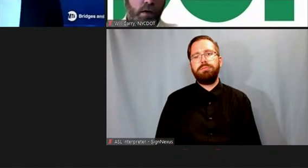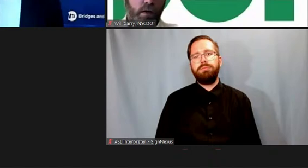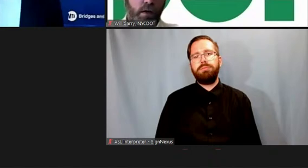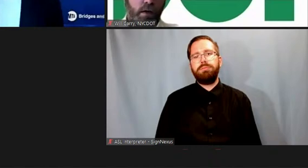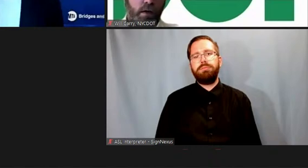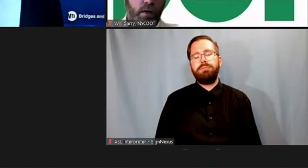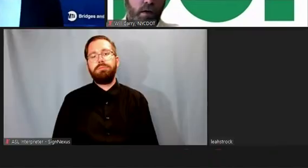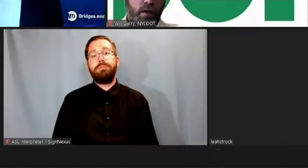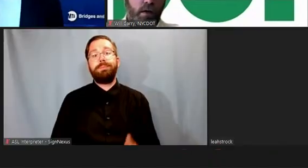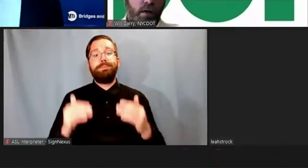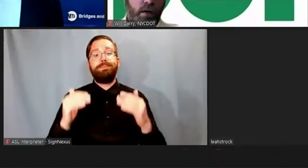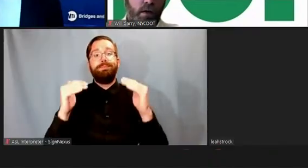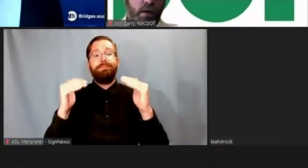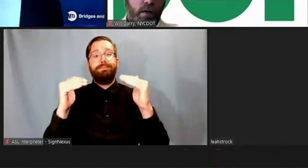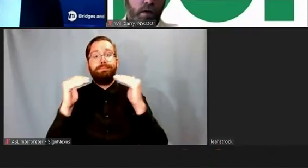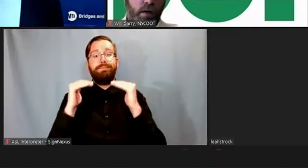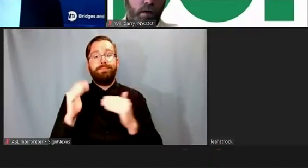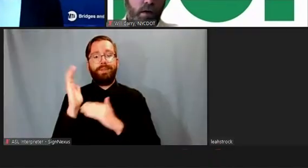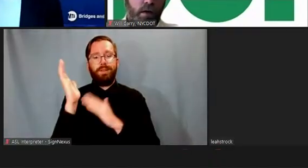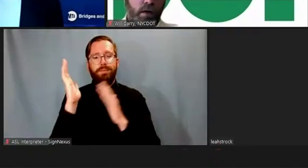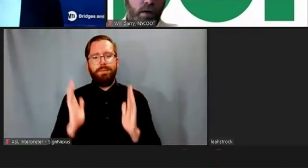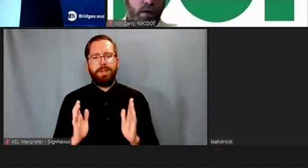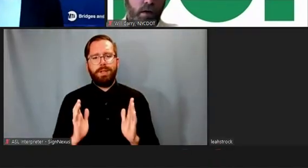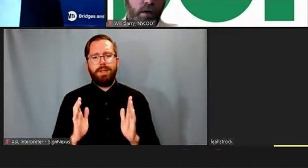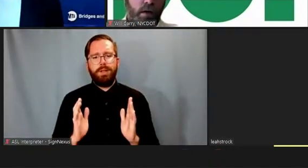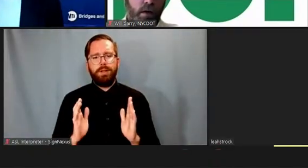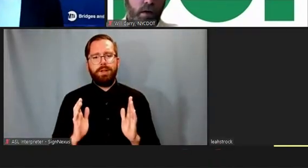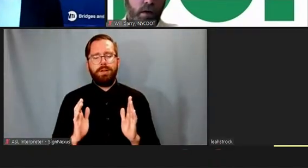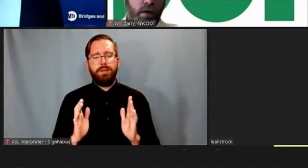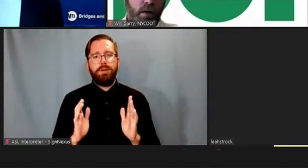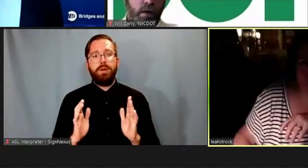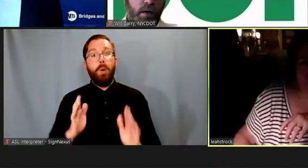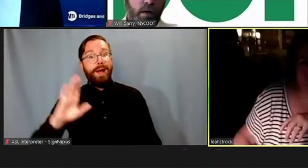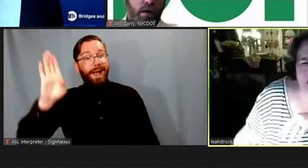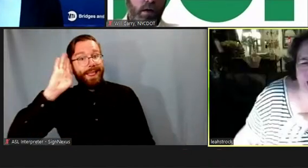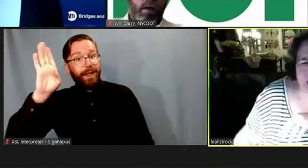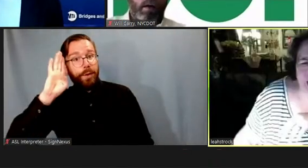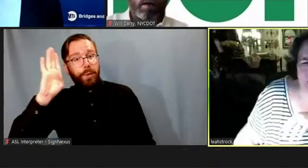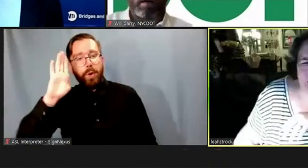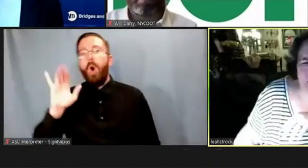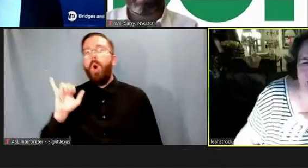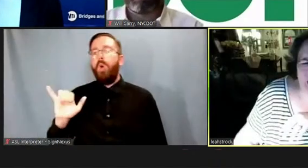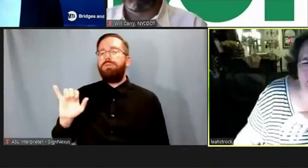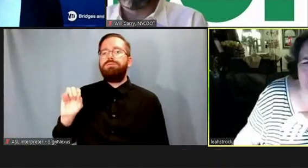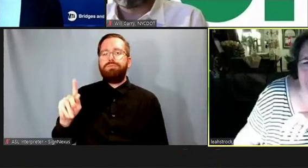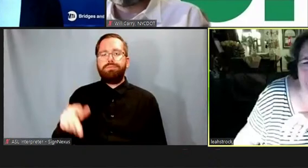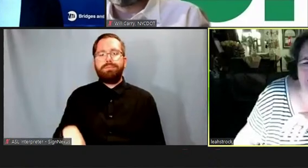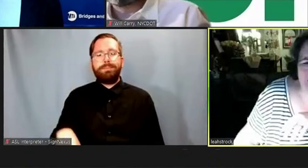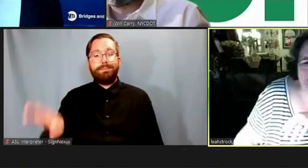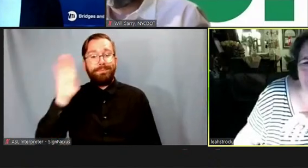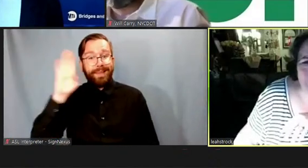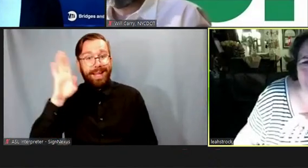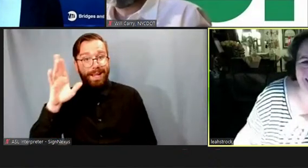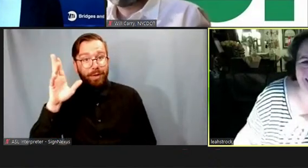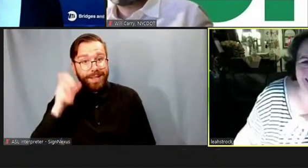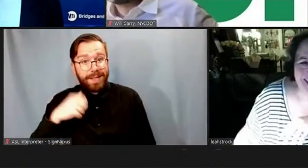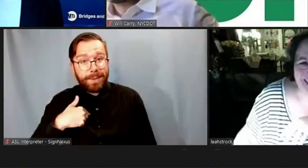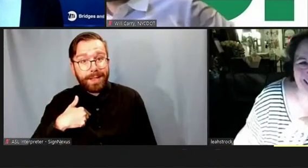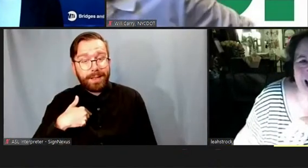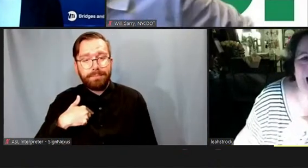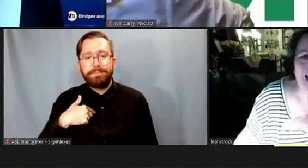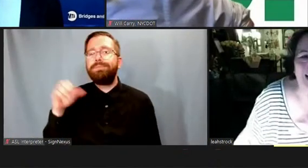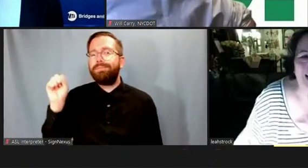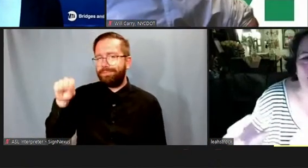the next speaker is saul greene hello hi hi hi can you hear me